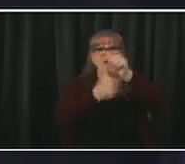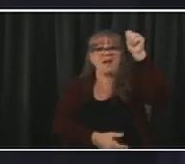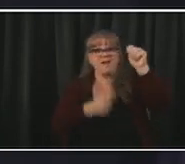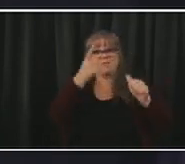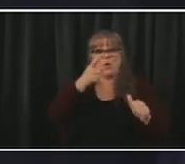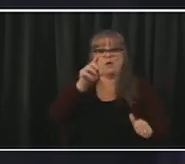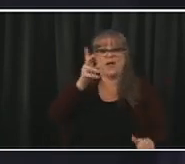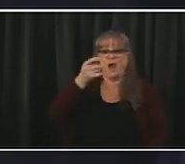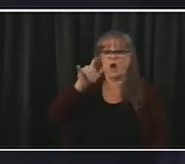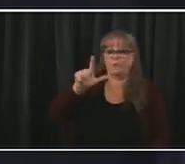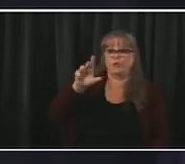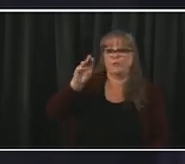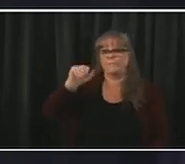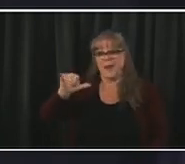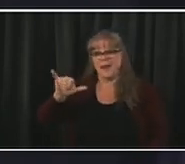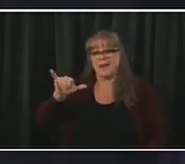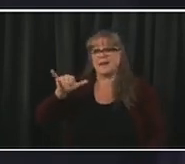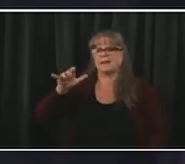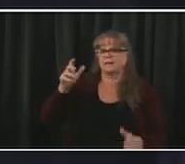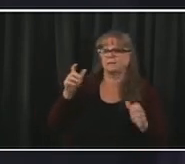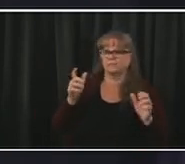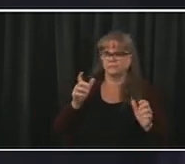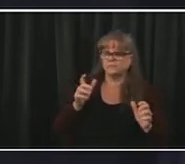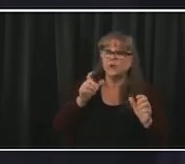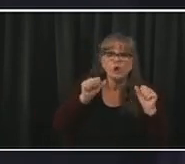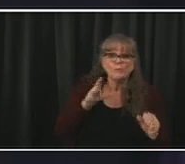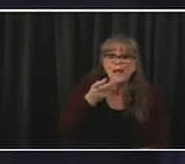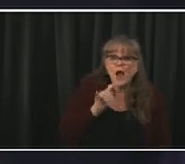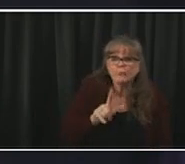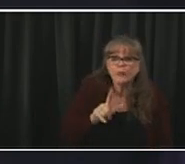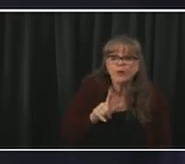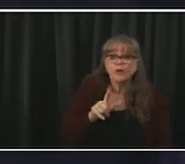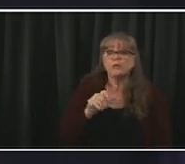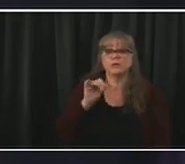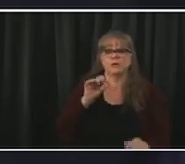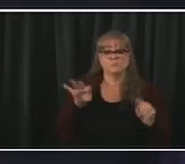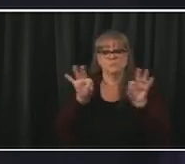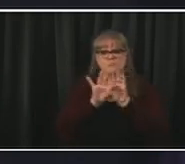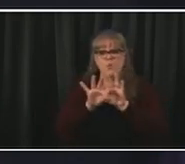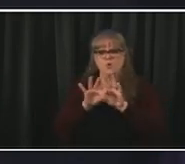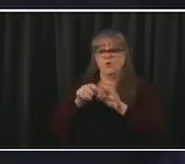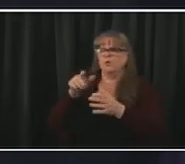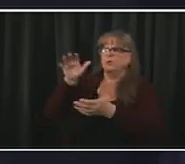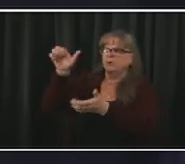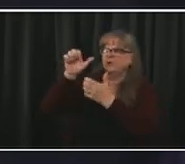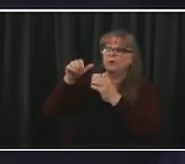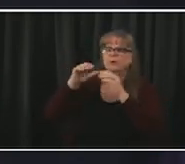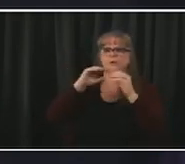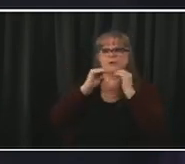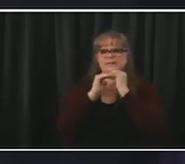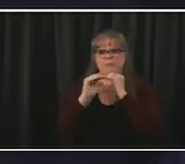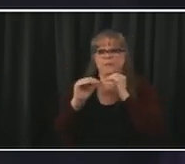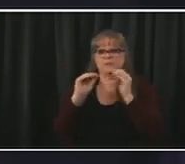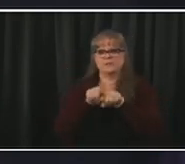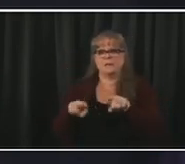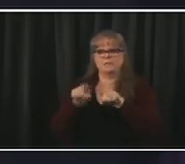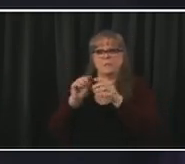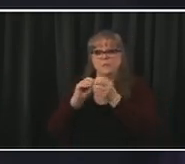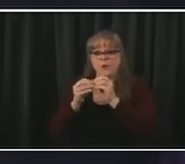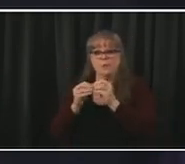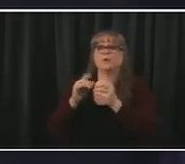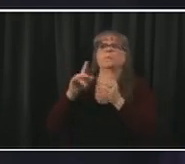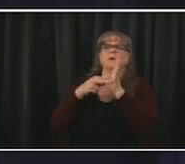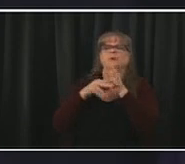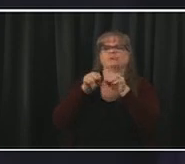at the earliest. If they don't accelerate and sort of stay with modest acceleration, it could be mid-May. So I think in that